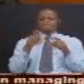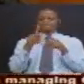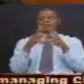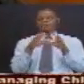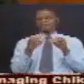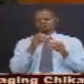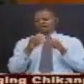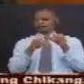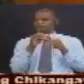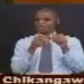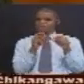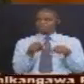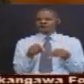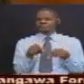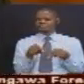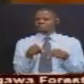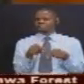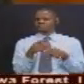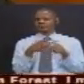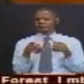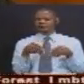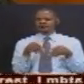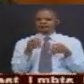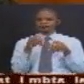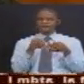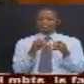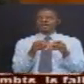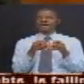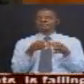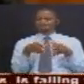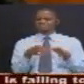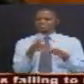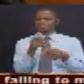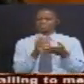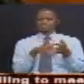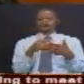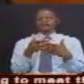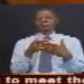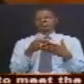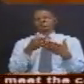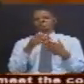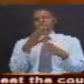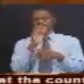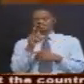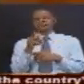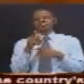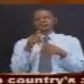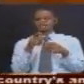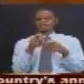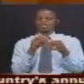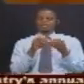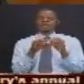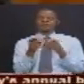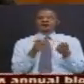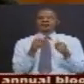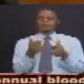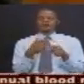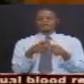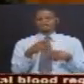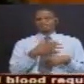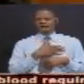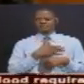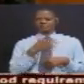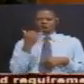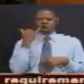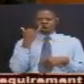now and we have put on measures to make sure that uh shikangawa is properly managed and i'm very hopeful that come